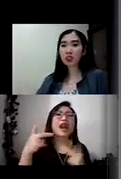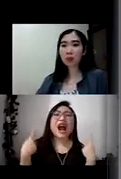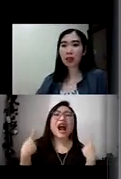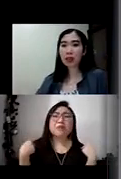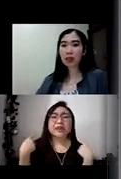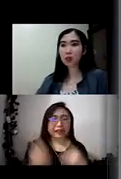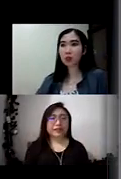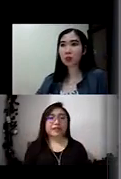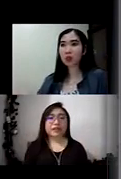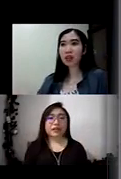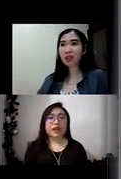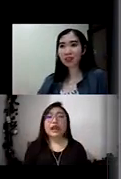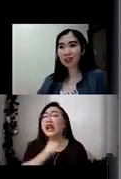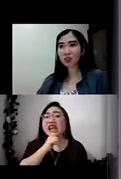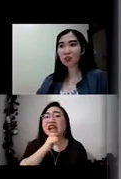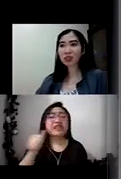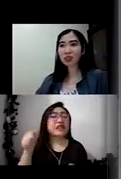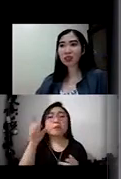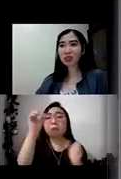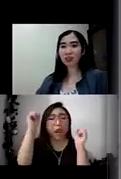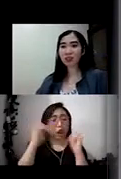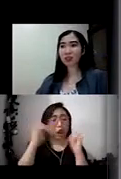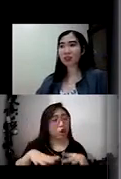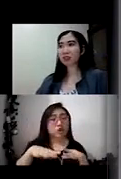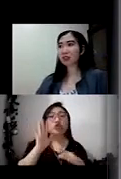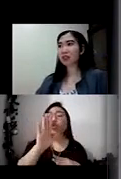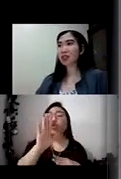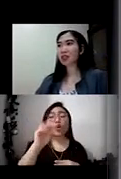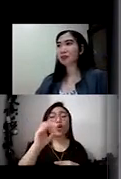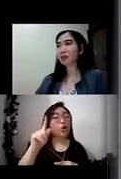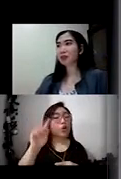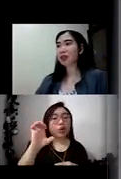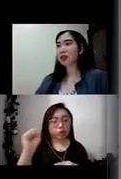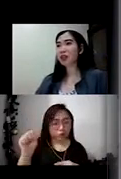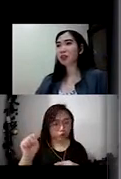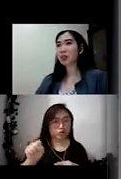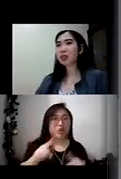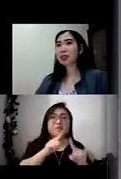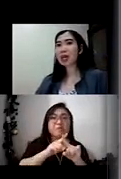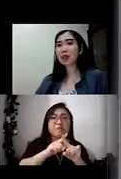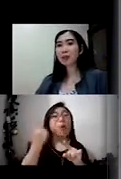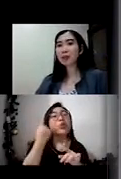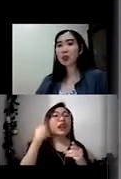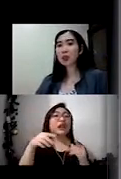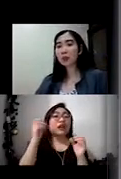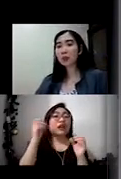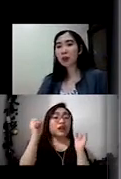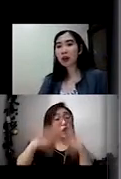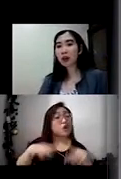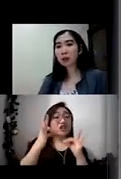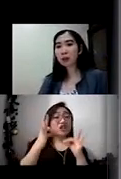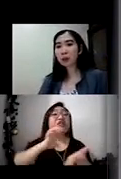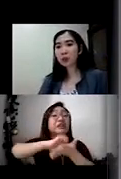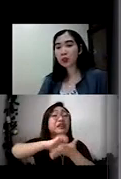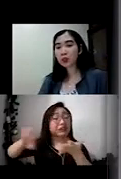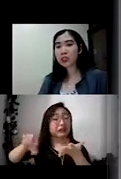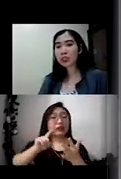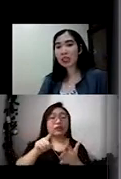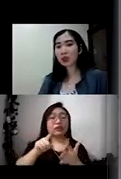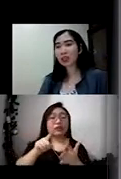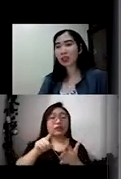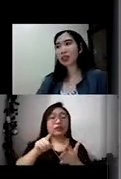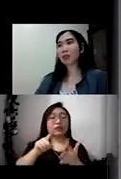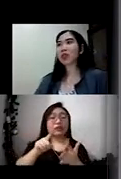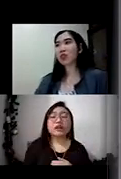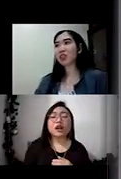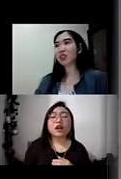mawawala yung mga notes mo unless you delete it. Okay? Yan. So, ano pa yung use ng